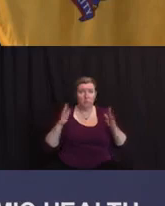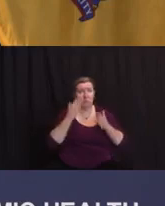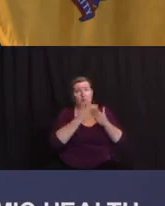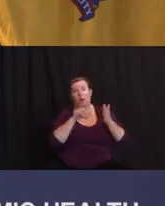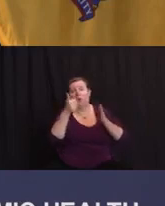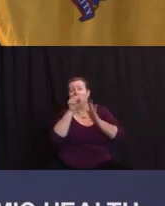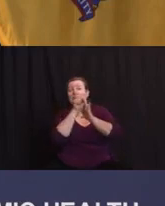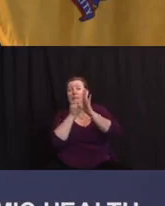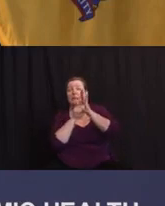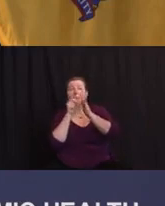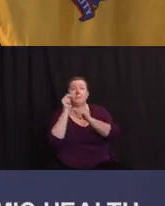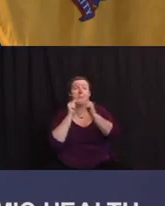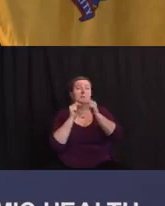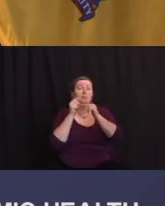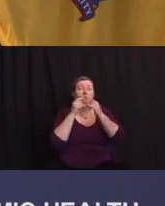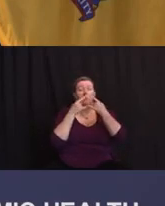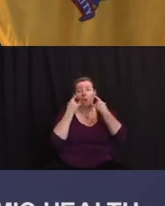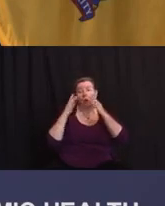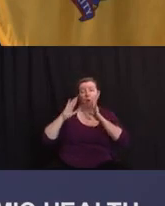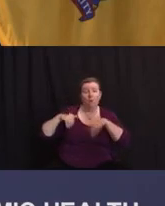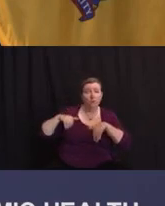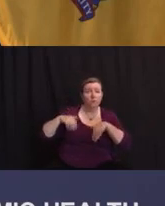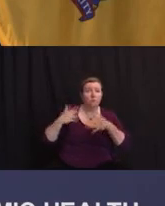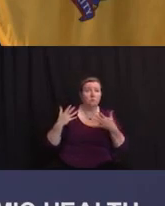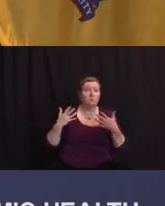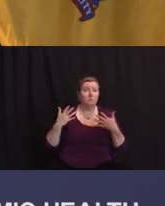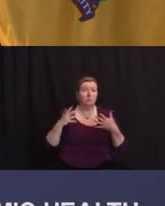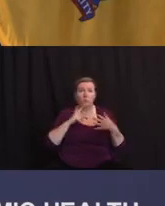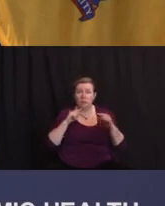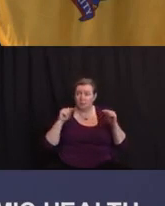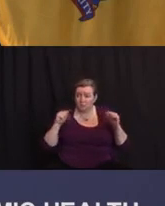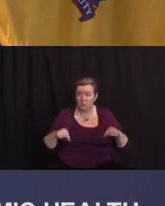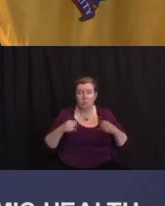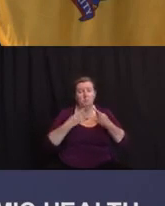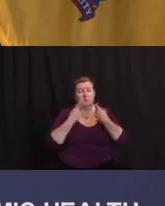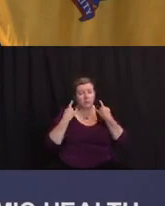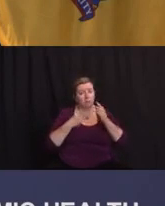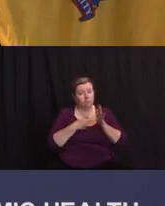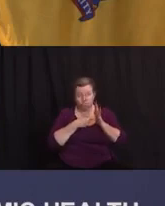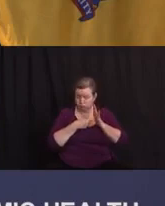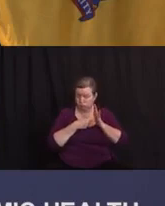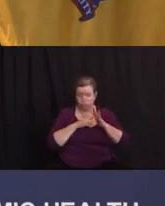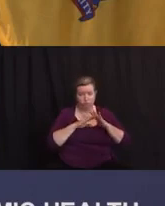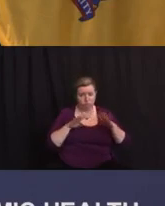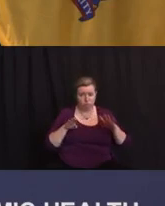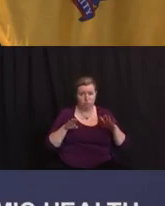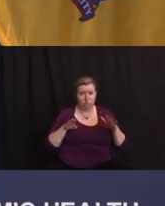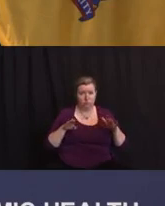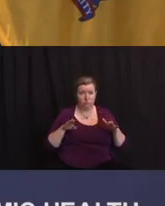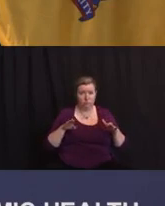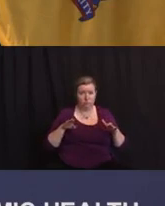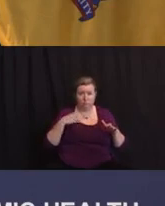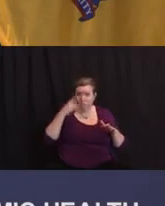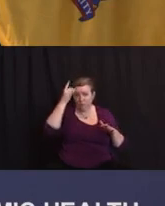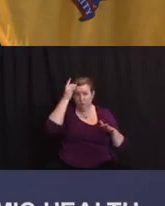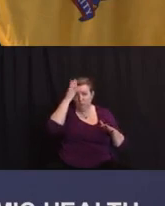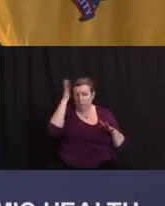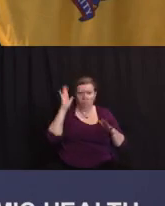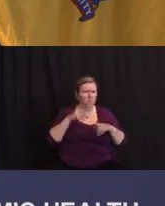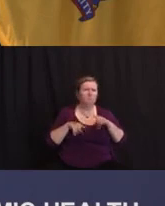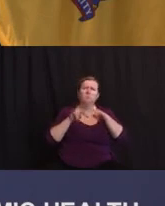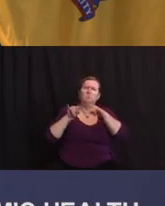leave. It's okay. And we need to keep that in mind, that we can't